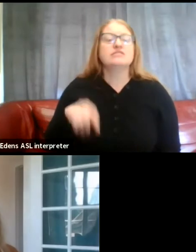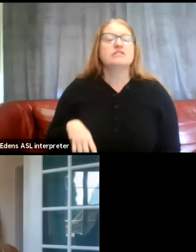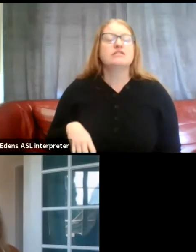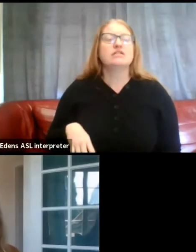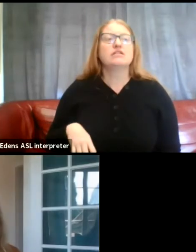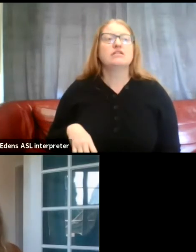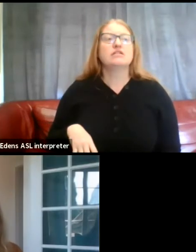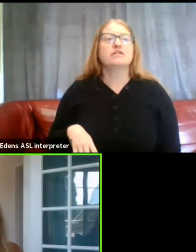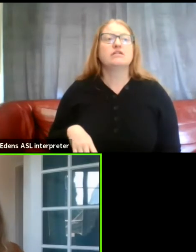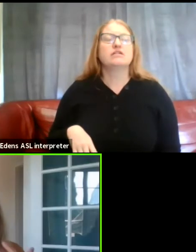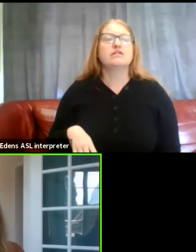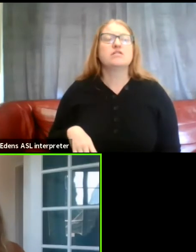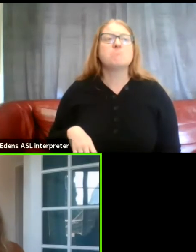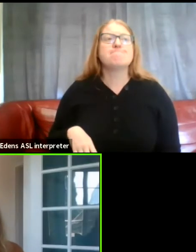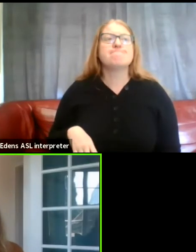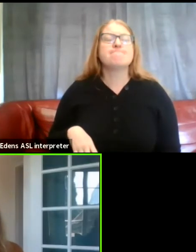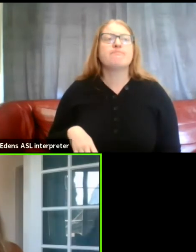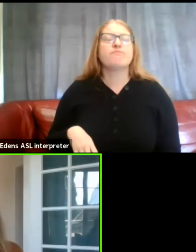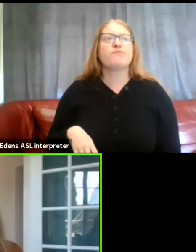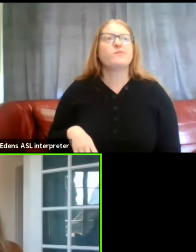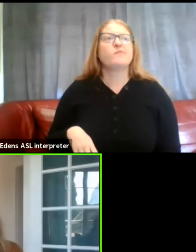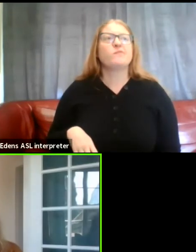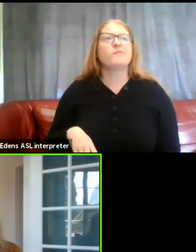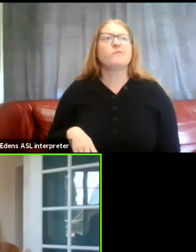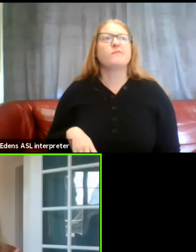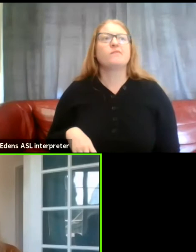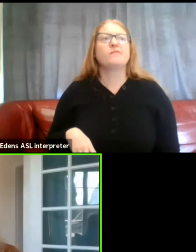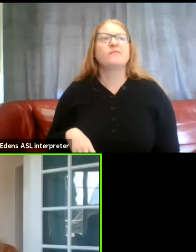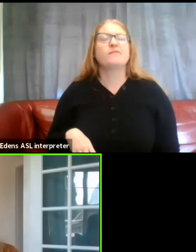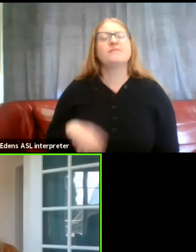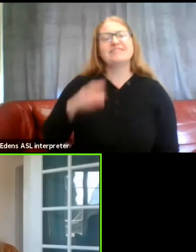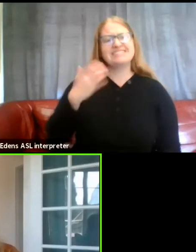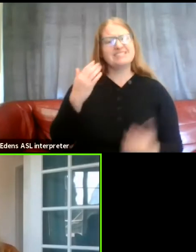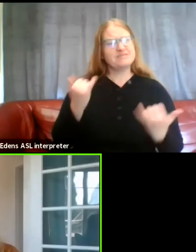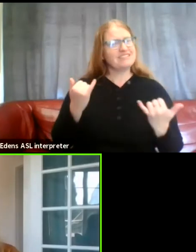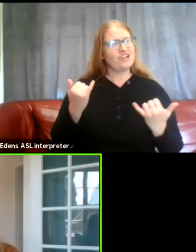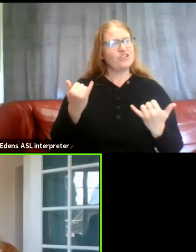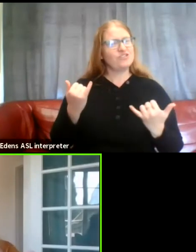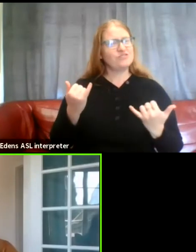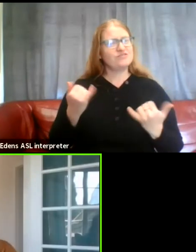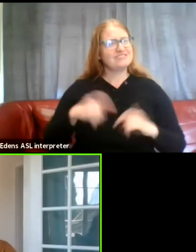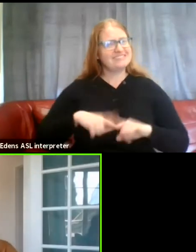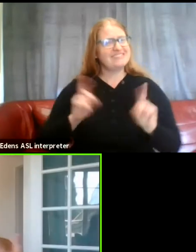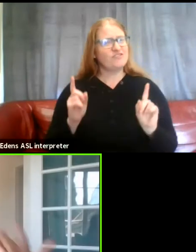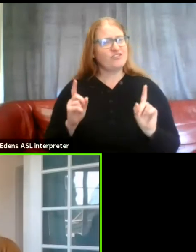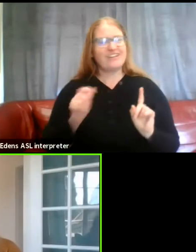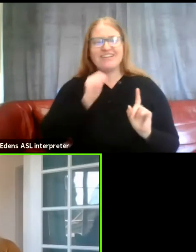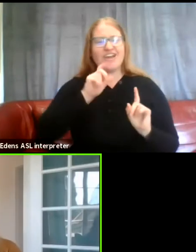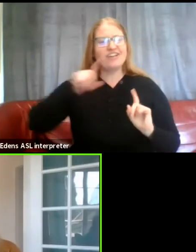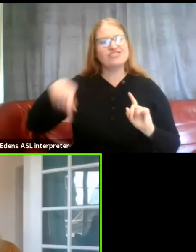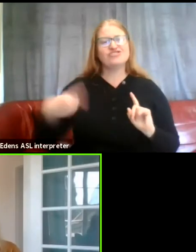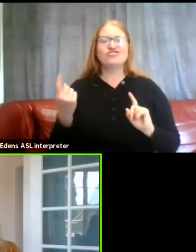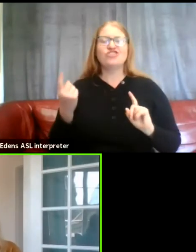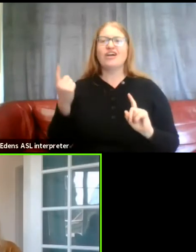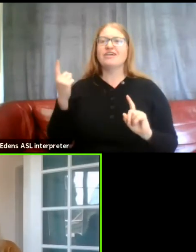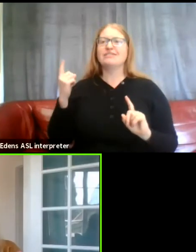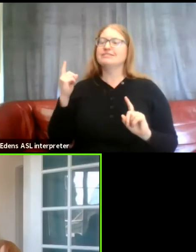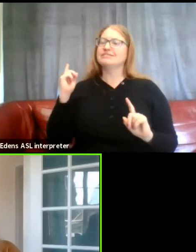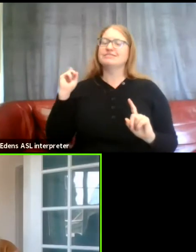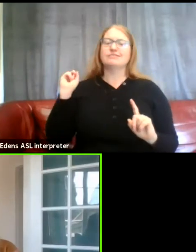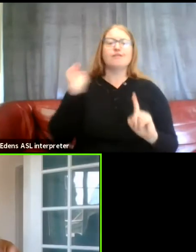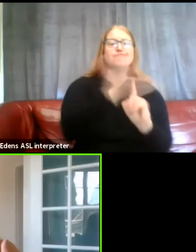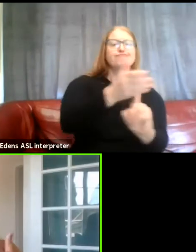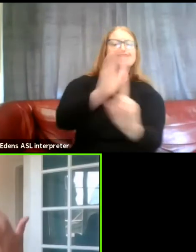It's to me, there's something new going on here where they're not just tacitly employing or utilizing these stereotypes.